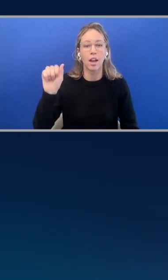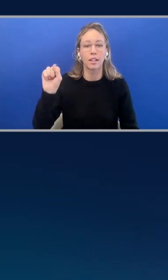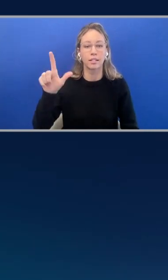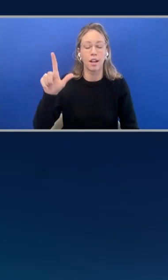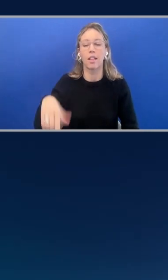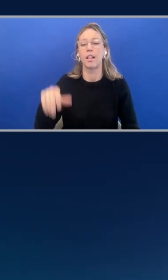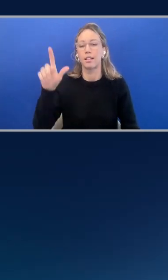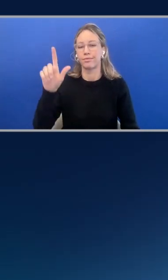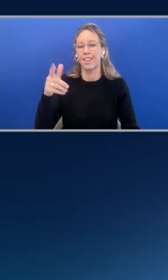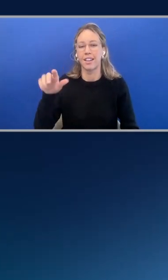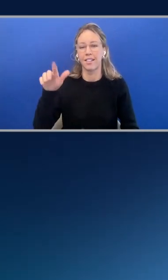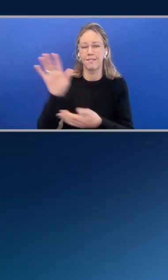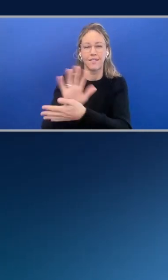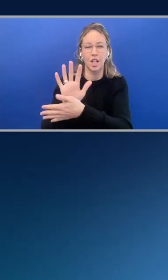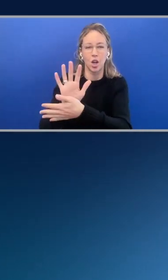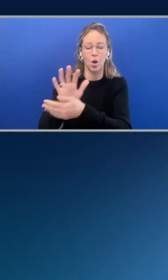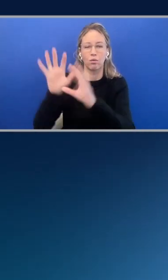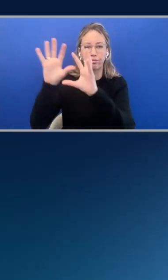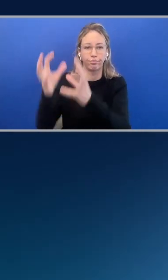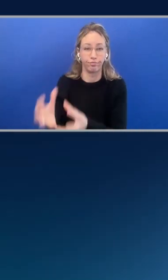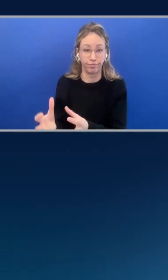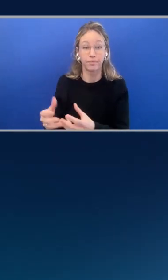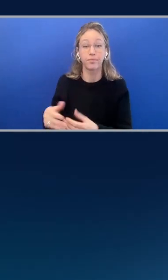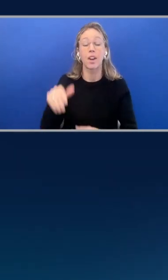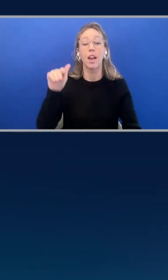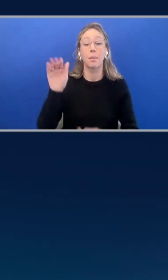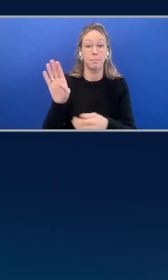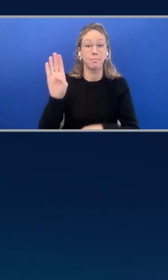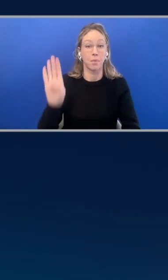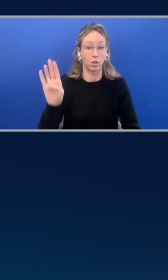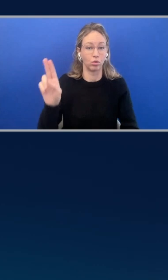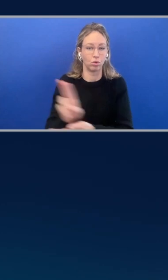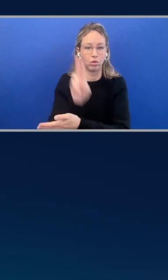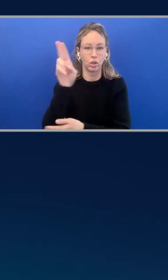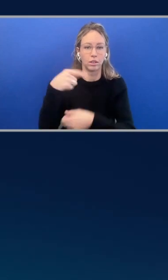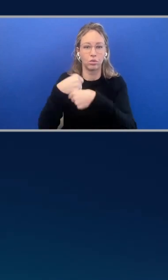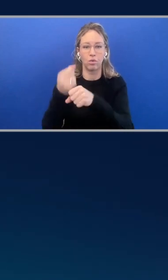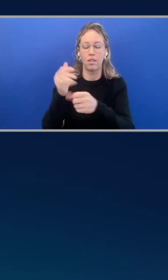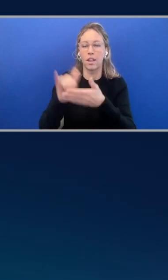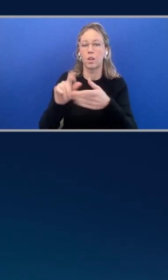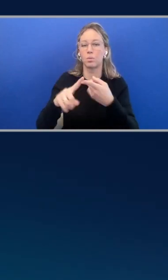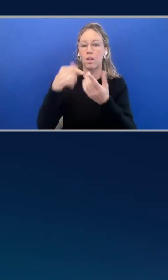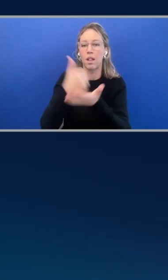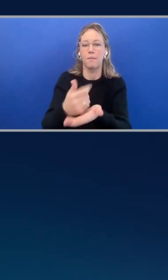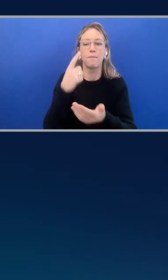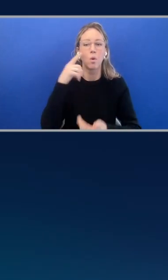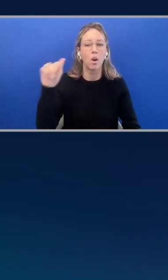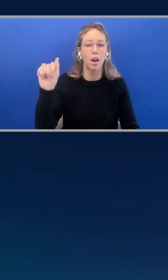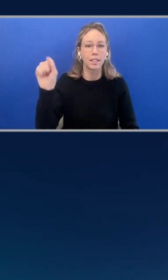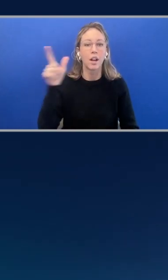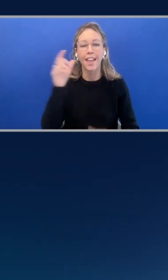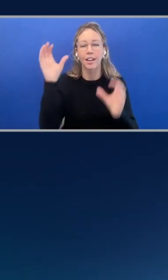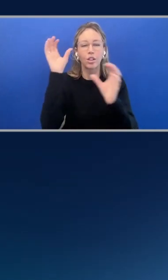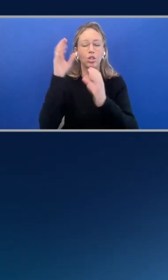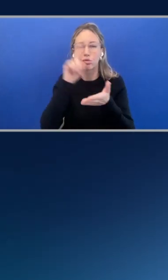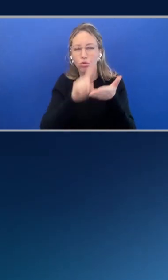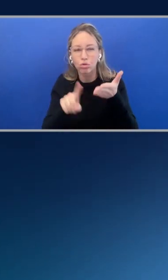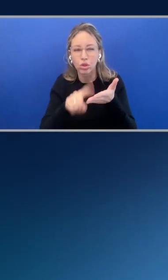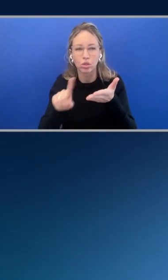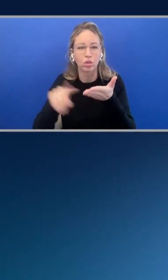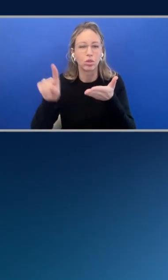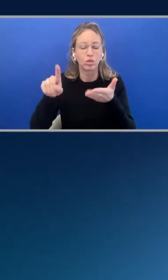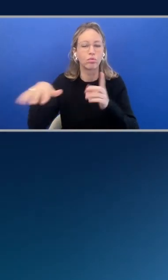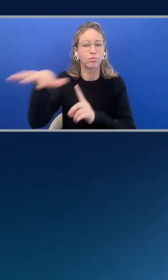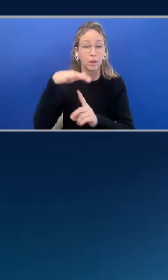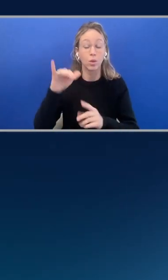dataset. Okay. Boston University created this dataset to help in the ASL research space. So that video